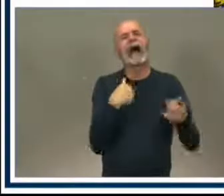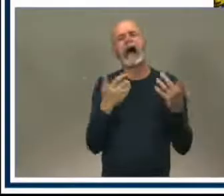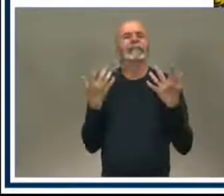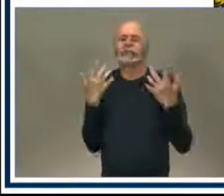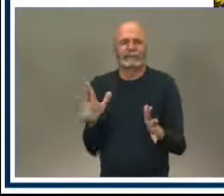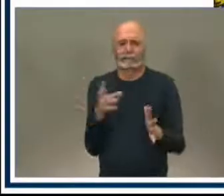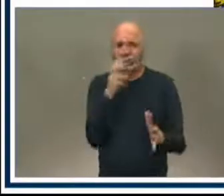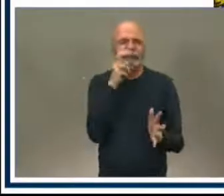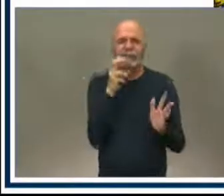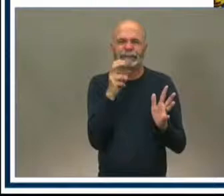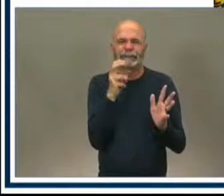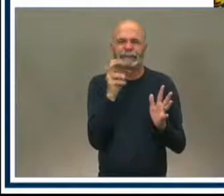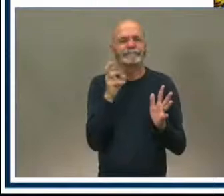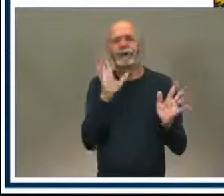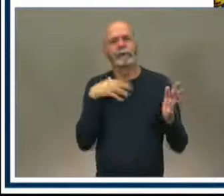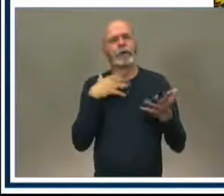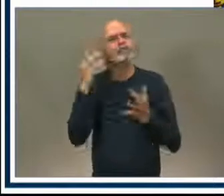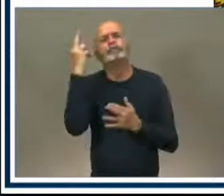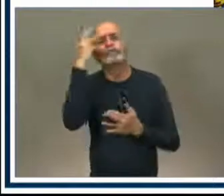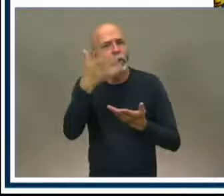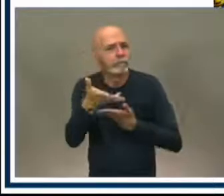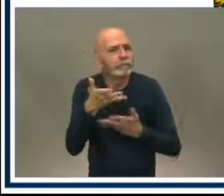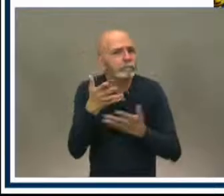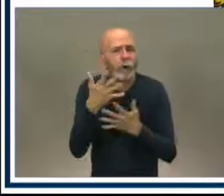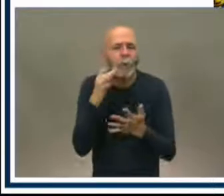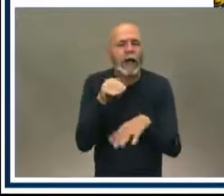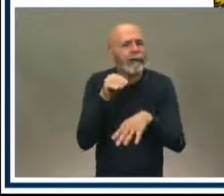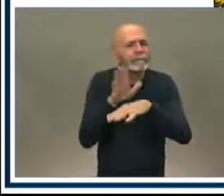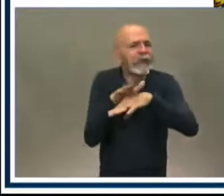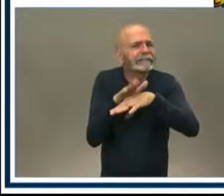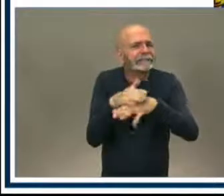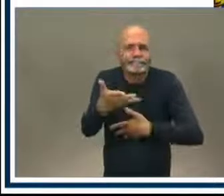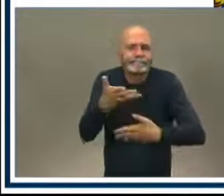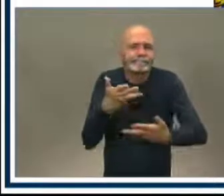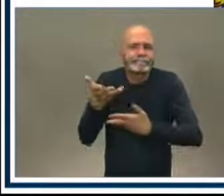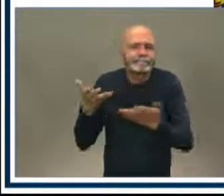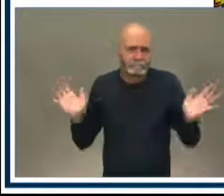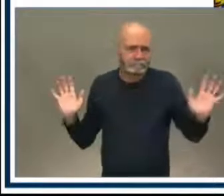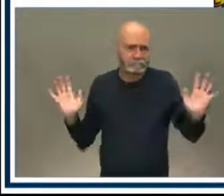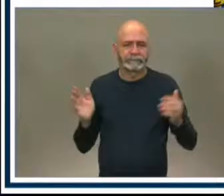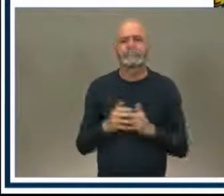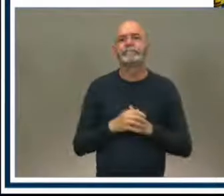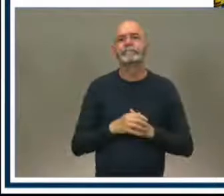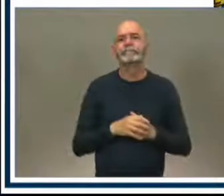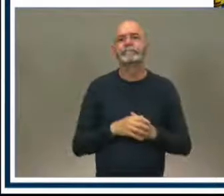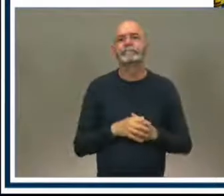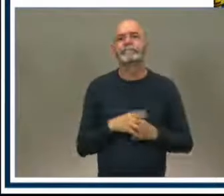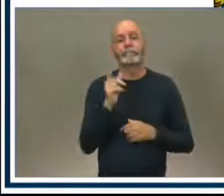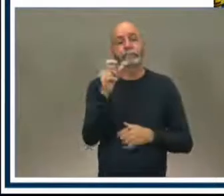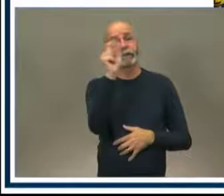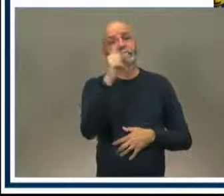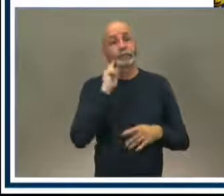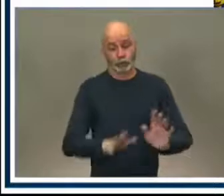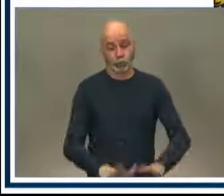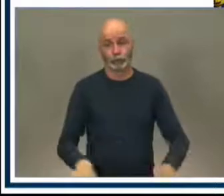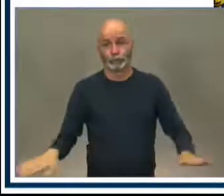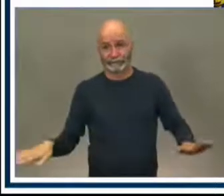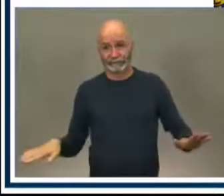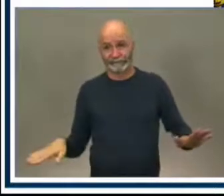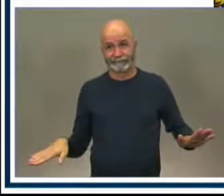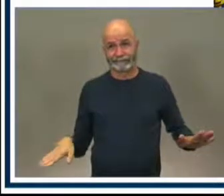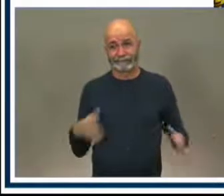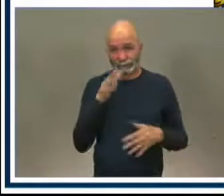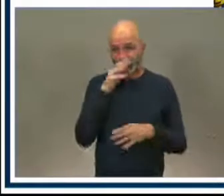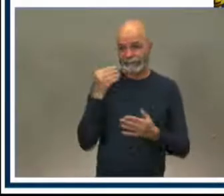Given how the fact that kids' vaccines might be available in a matter of weeks and not